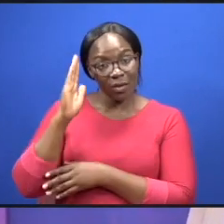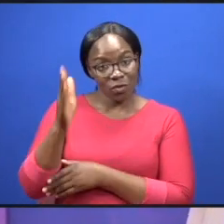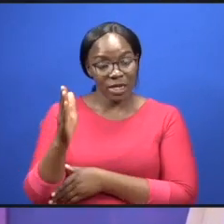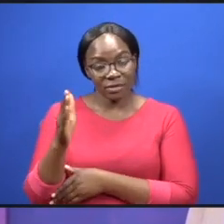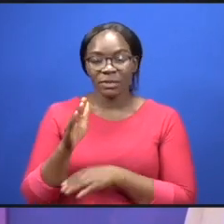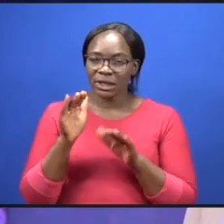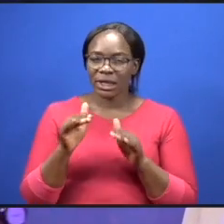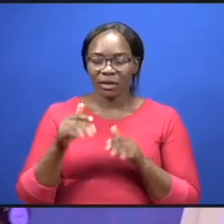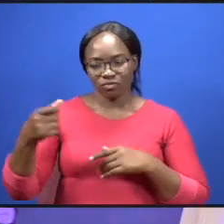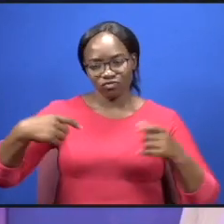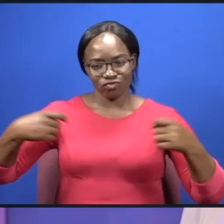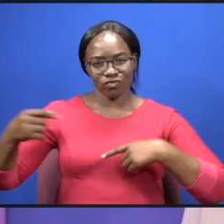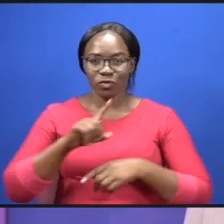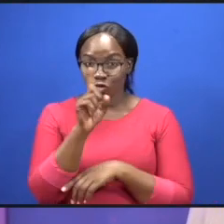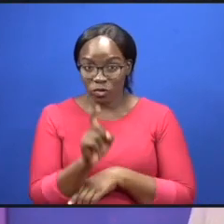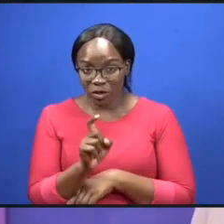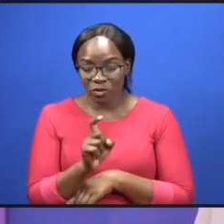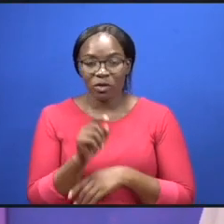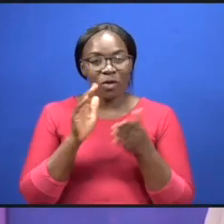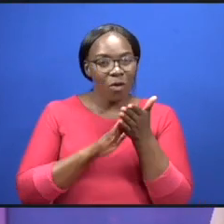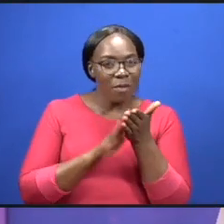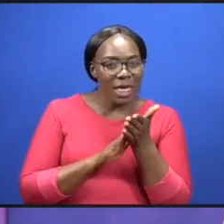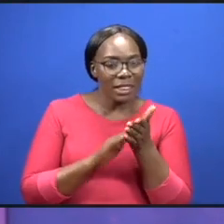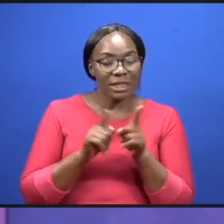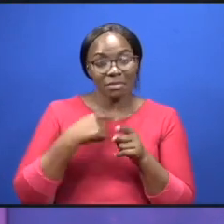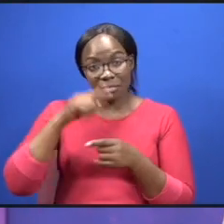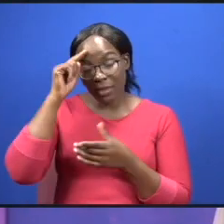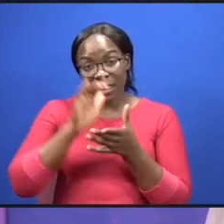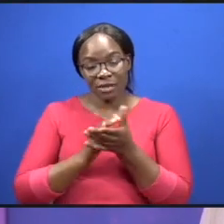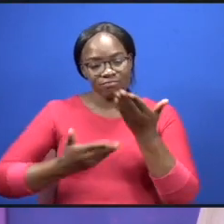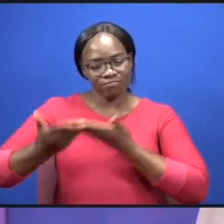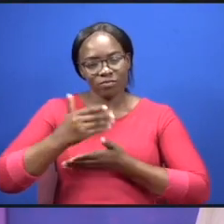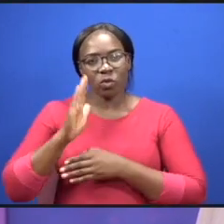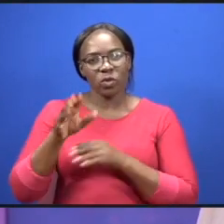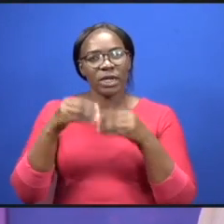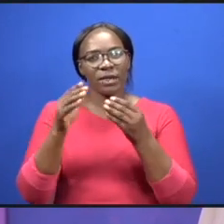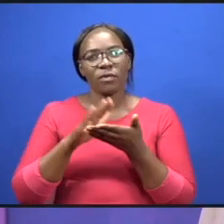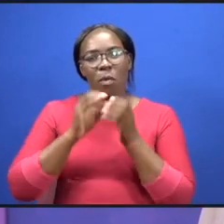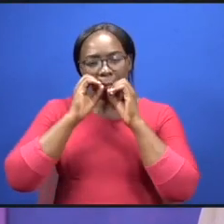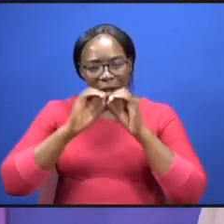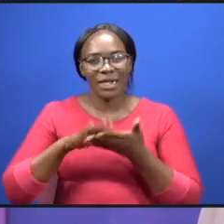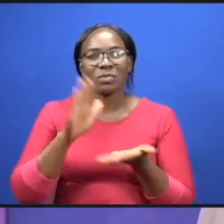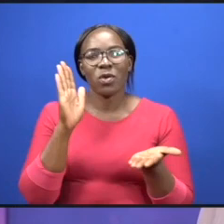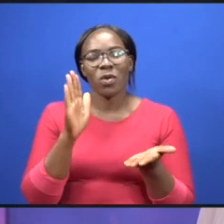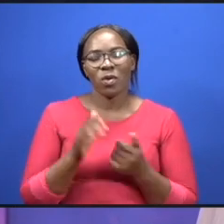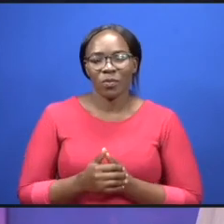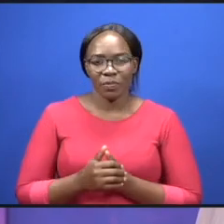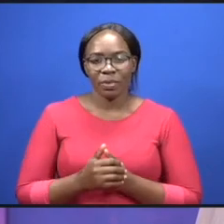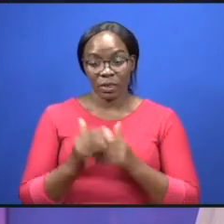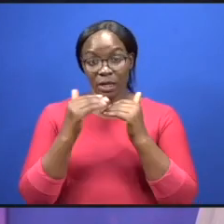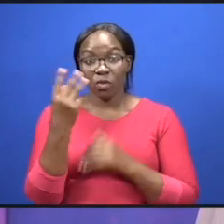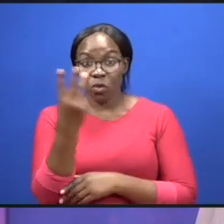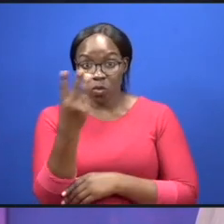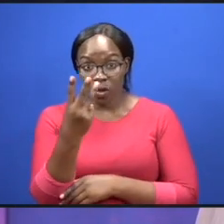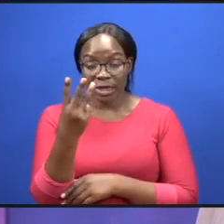Be careful to send your questions, your comments, and I believe the interaction will leave you more blessed than anything else. On Wednesday,